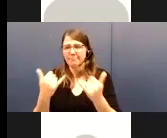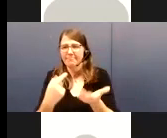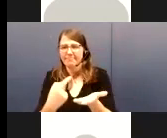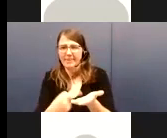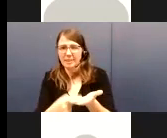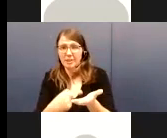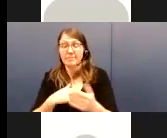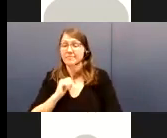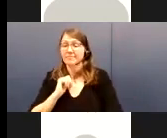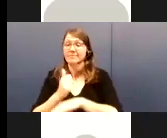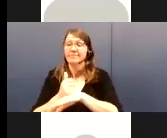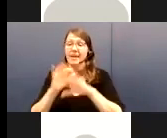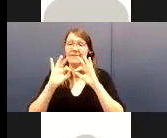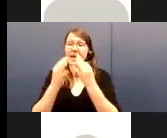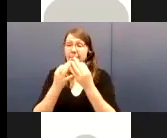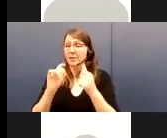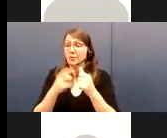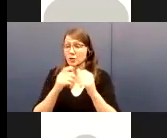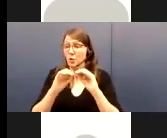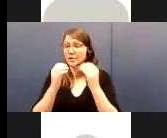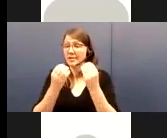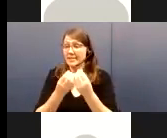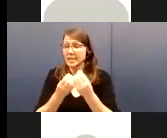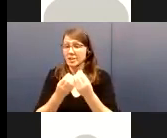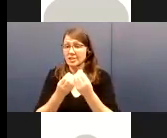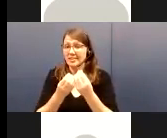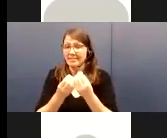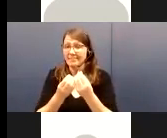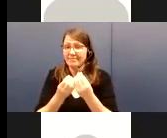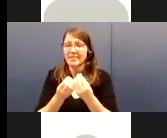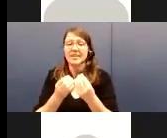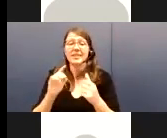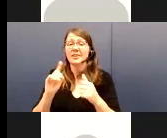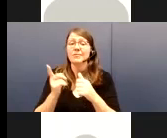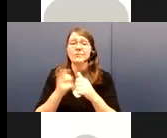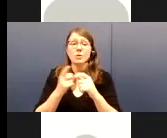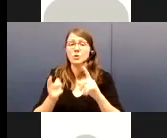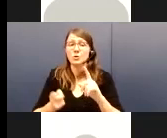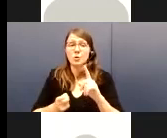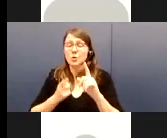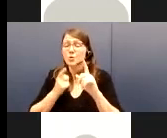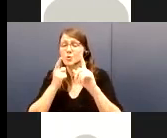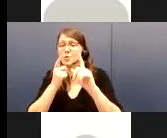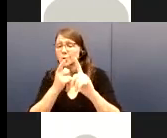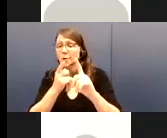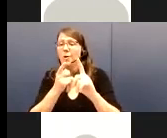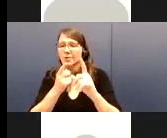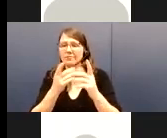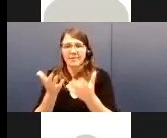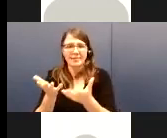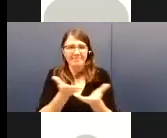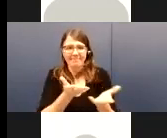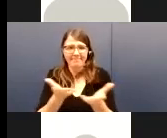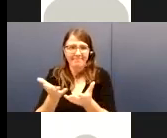2009, and it started with separation and divorce mediation. And that was based on life experience that got me there. Second career, I came